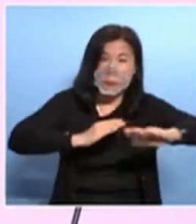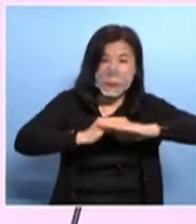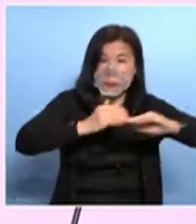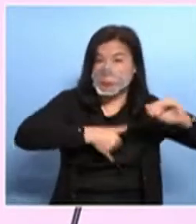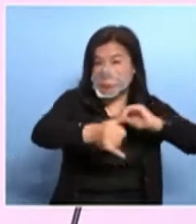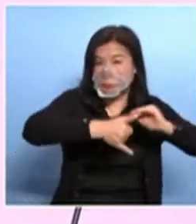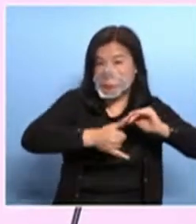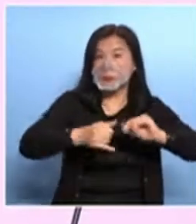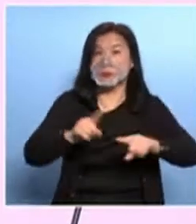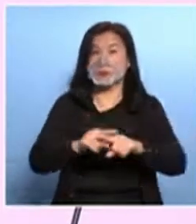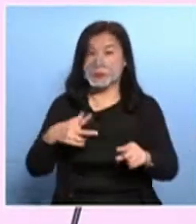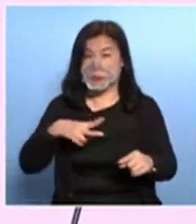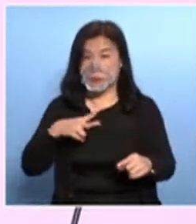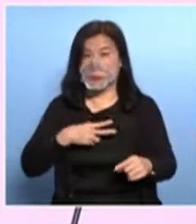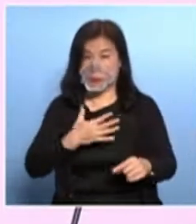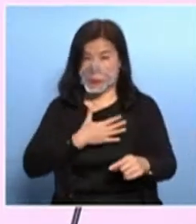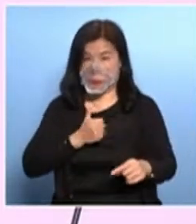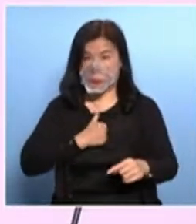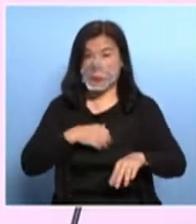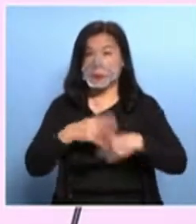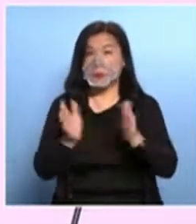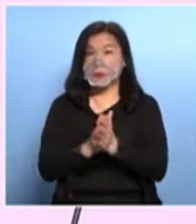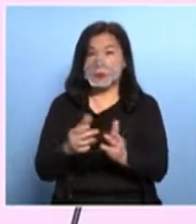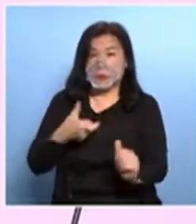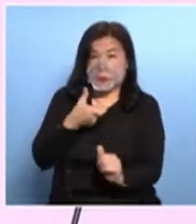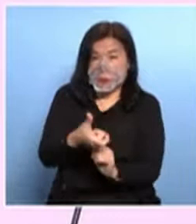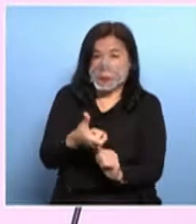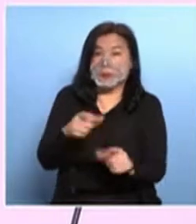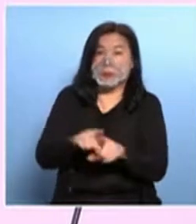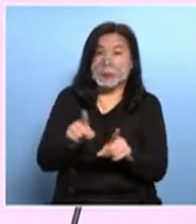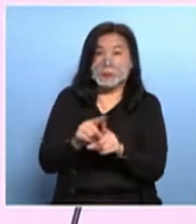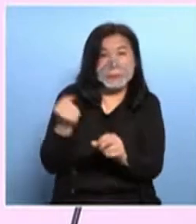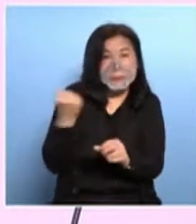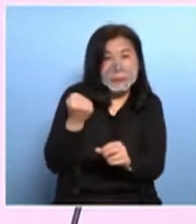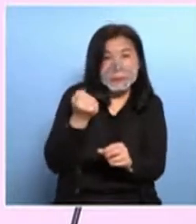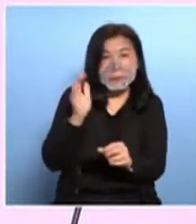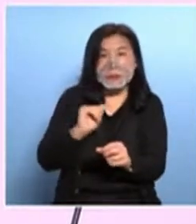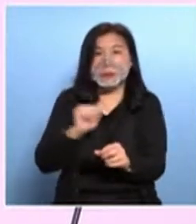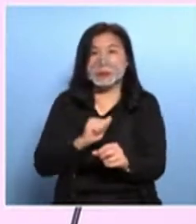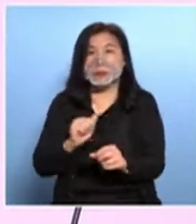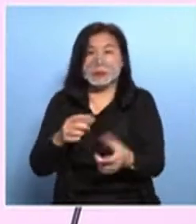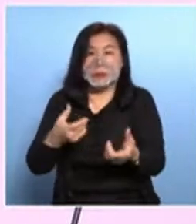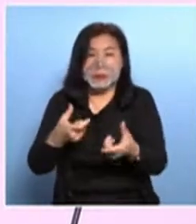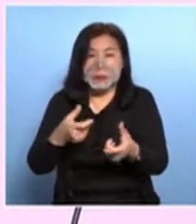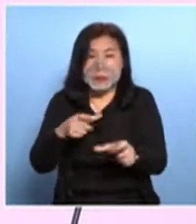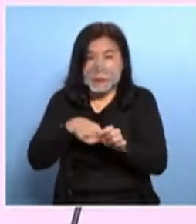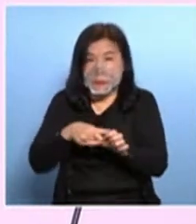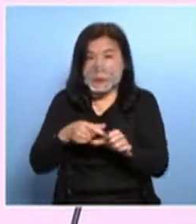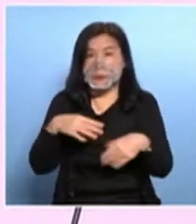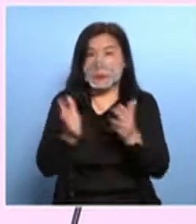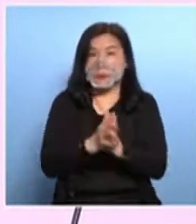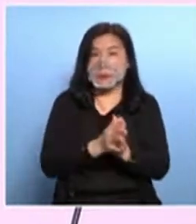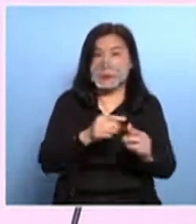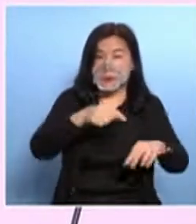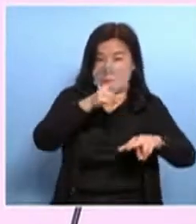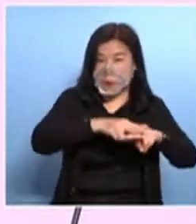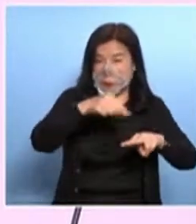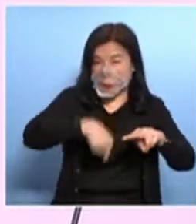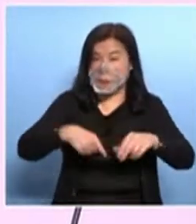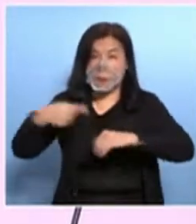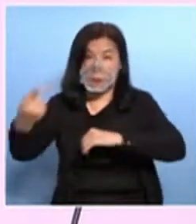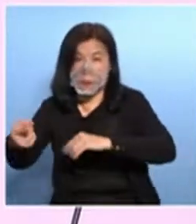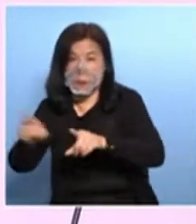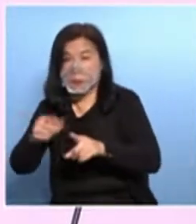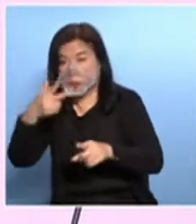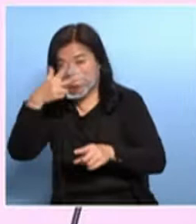create favorable conditions for the gradual and orderly resumption of quarantine-free travel between the mainland and Hong Kong, thereby injecting greater impetus